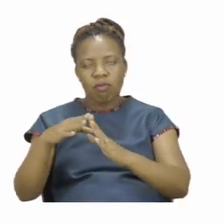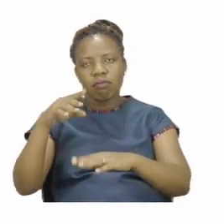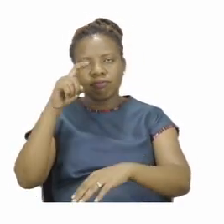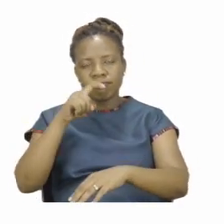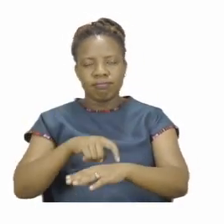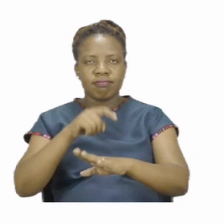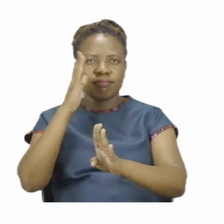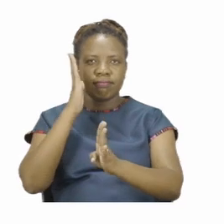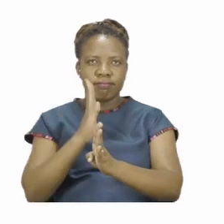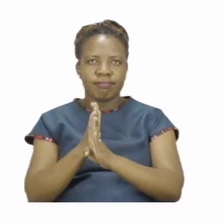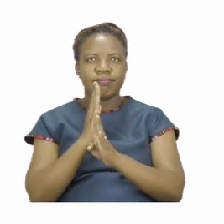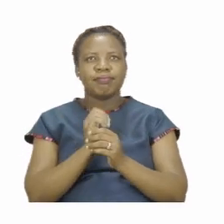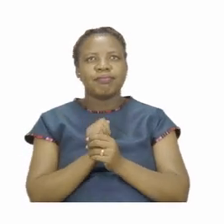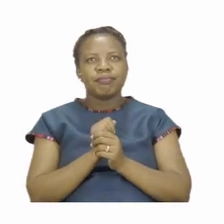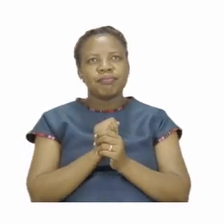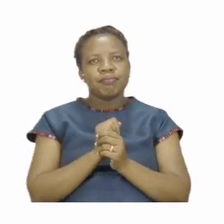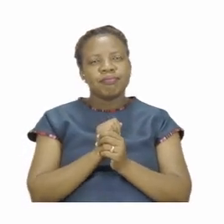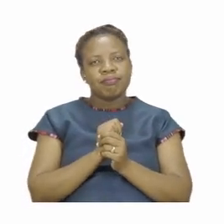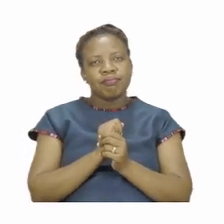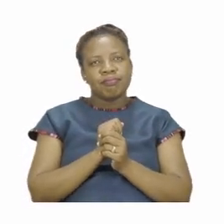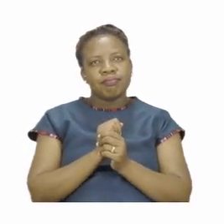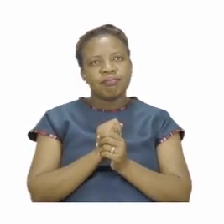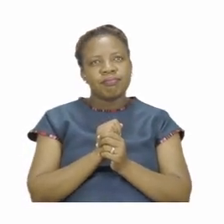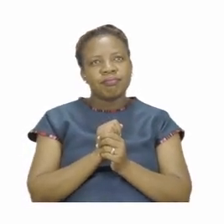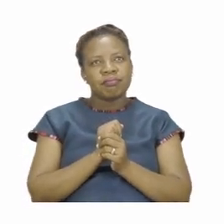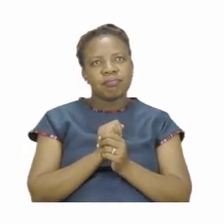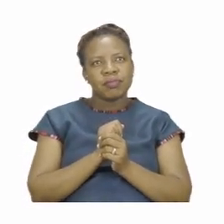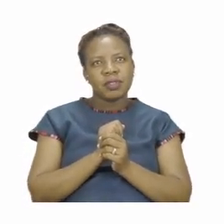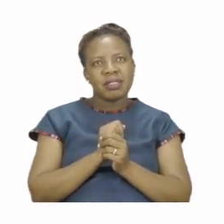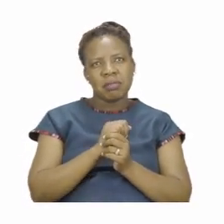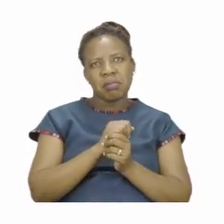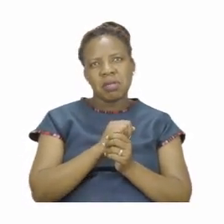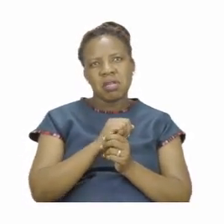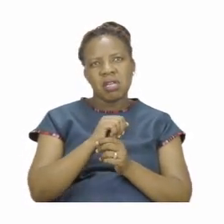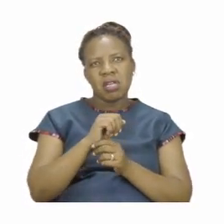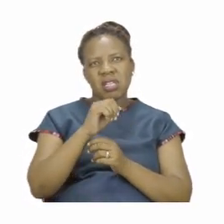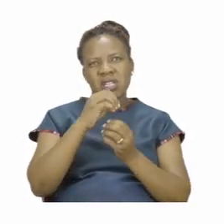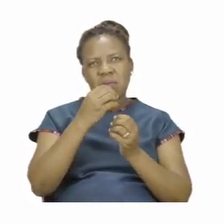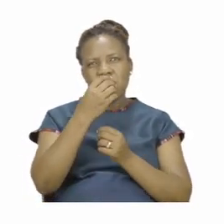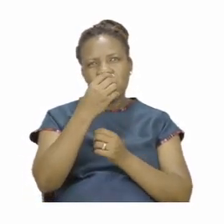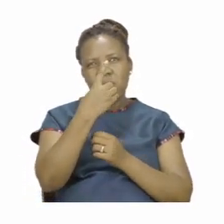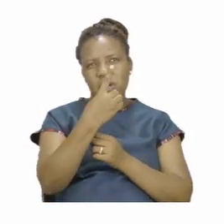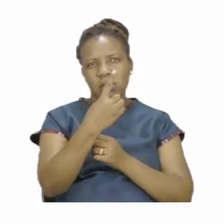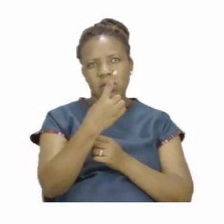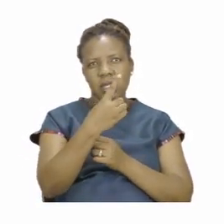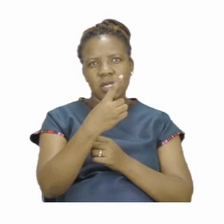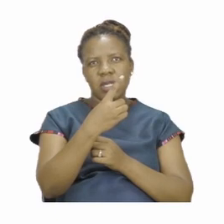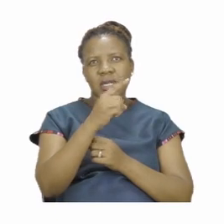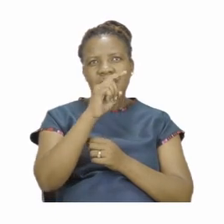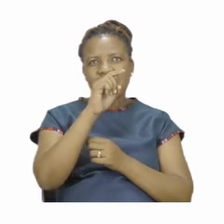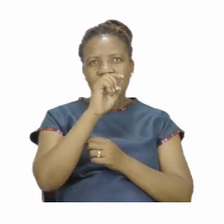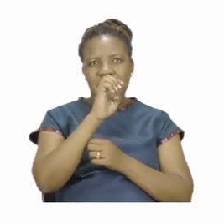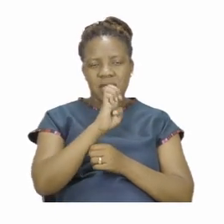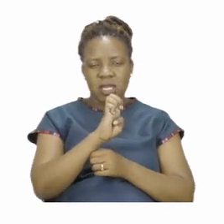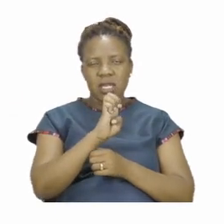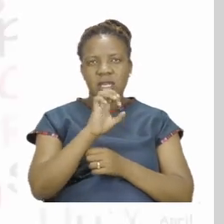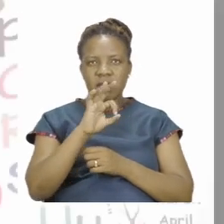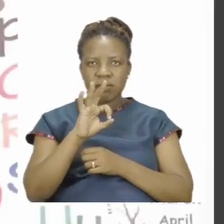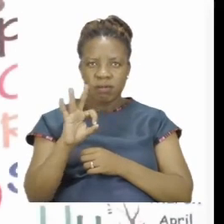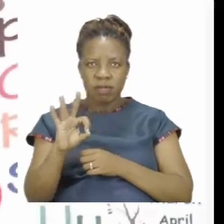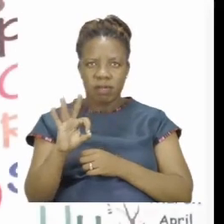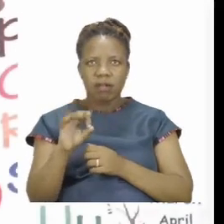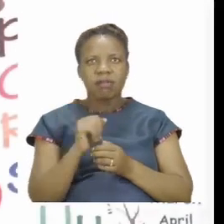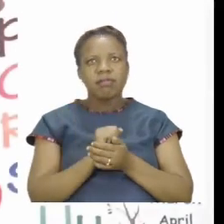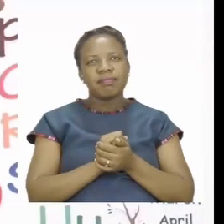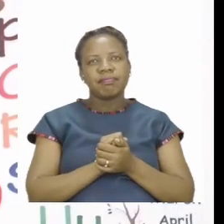time for. Let's do E and F together. Now, I have the numbers E and F on the board as